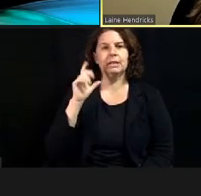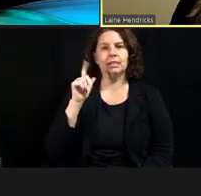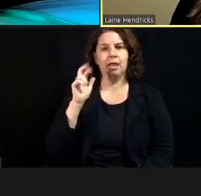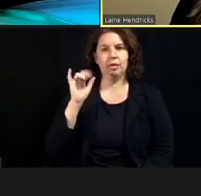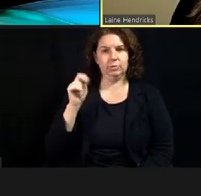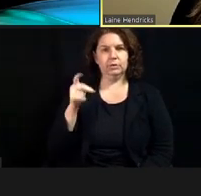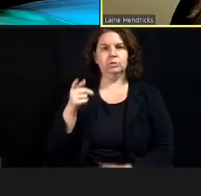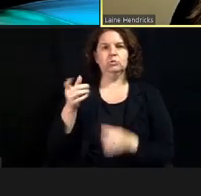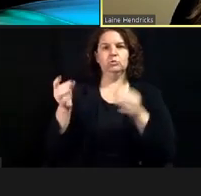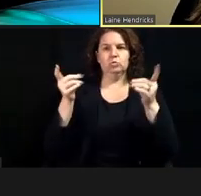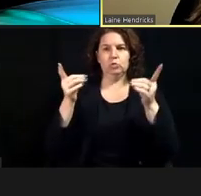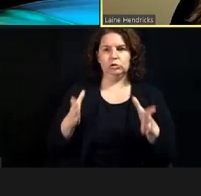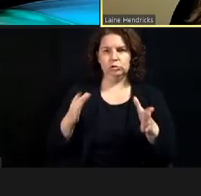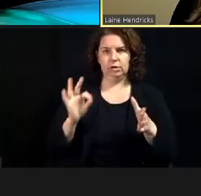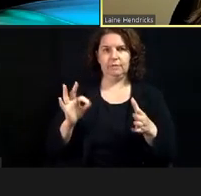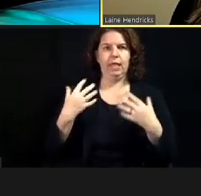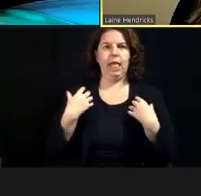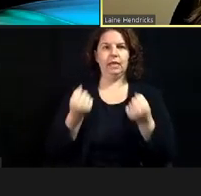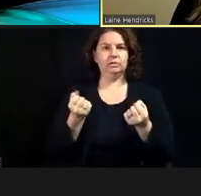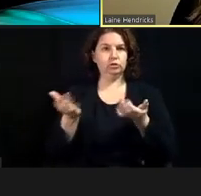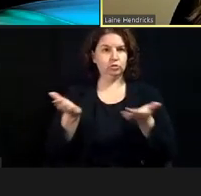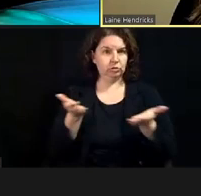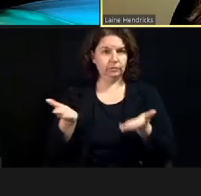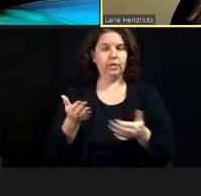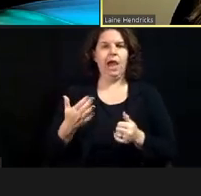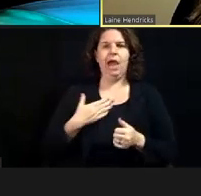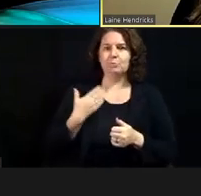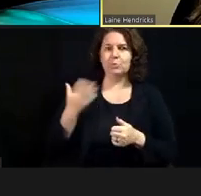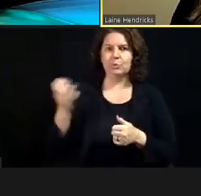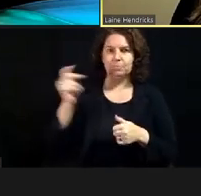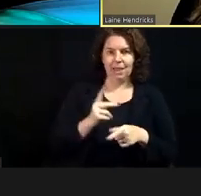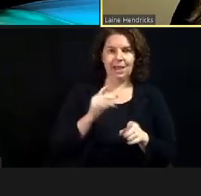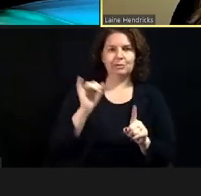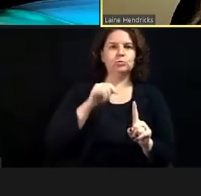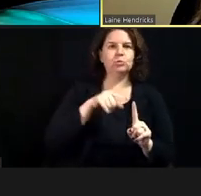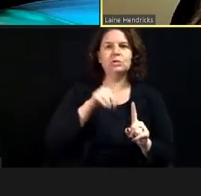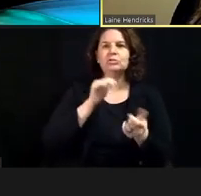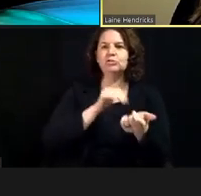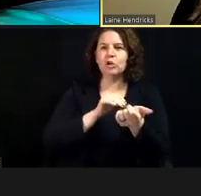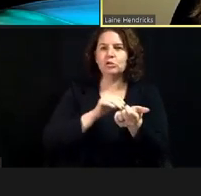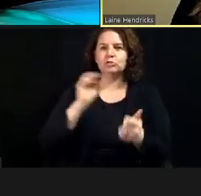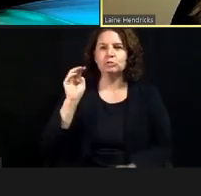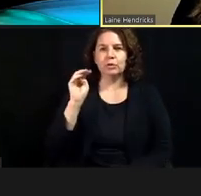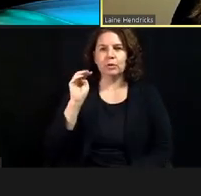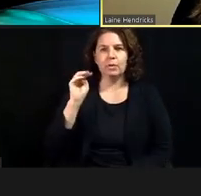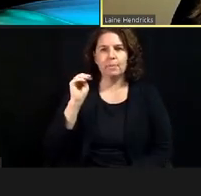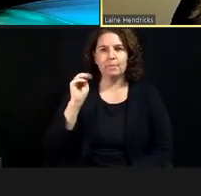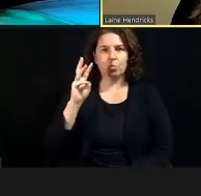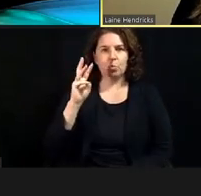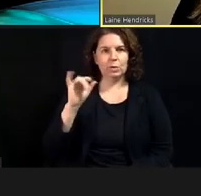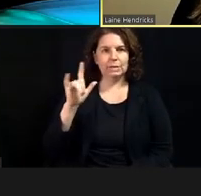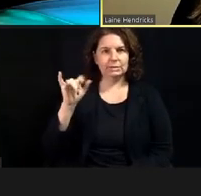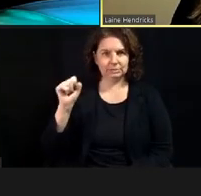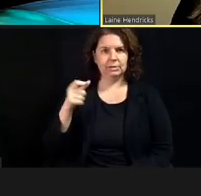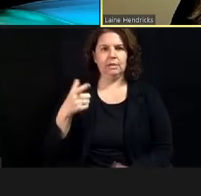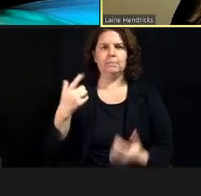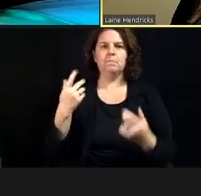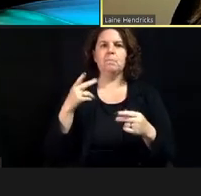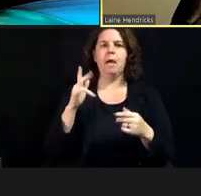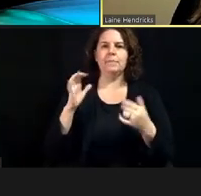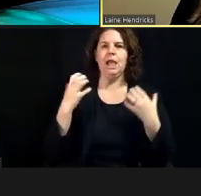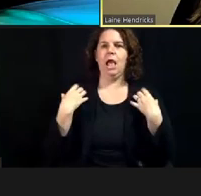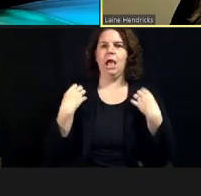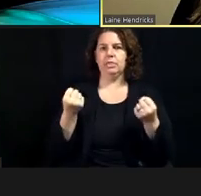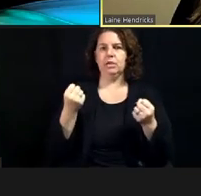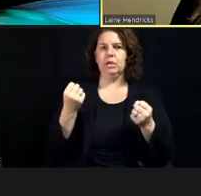we're pleased to have back Dr. Matt Willis, our Public Health Officer and leader of Marin's Public Health Division of Marin Health and Human Services.